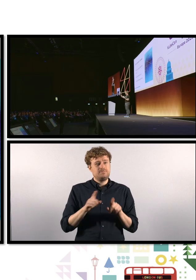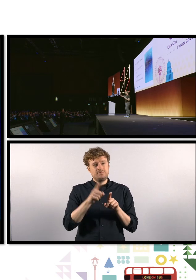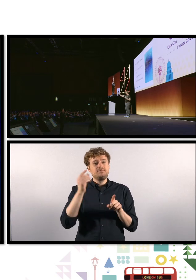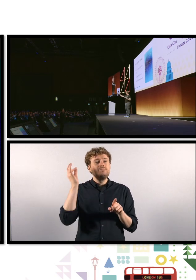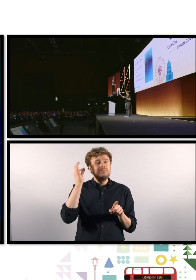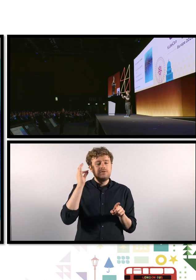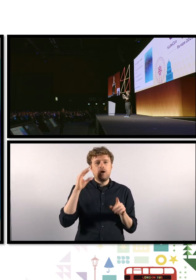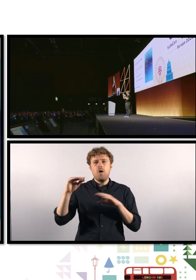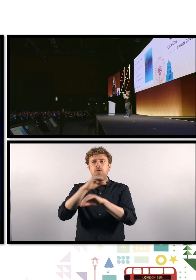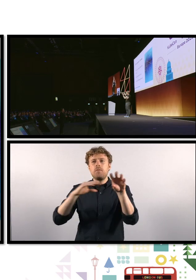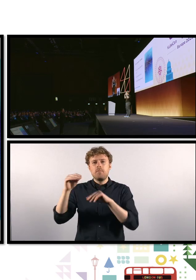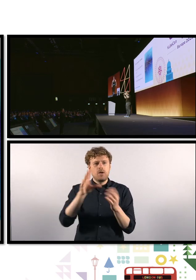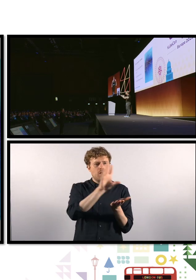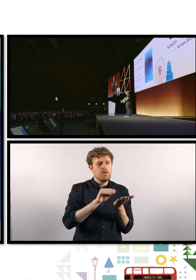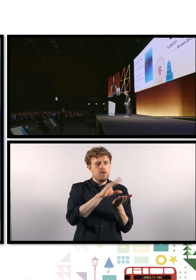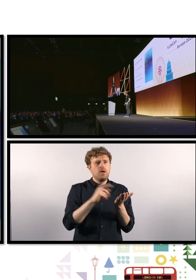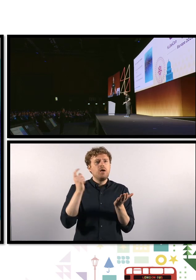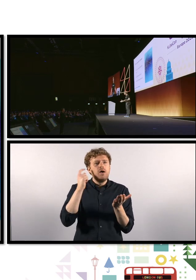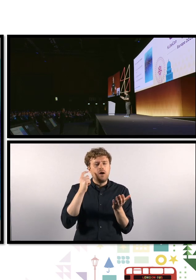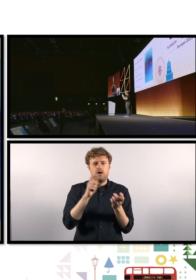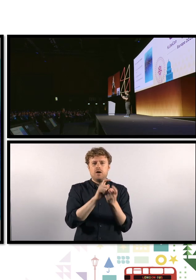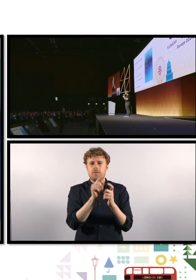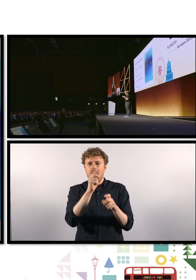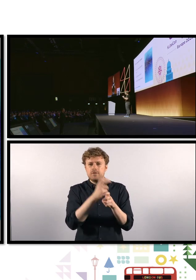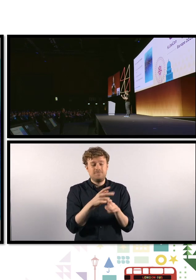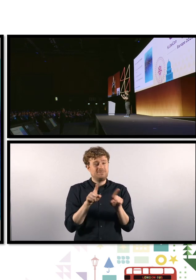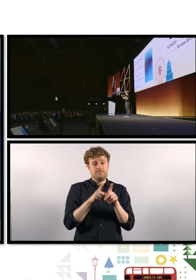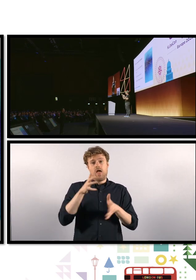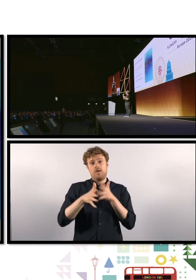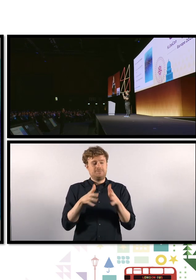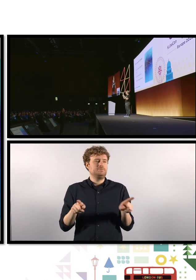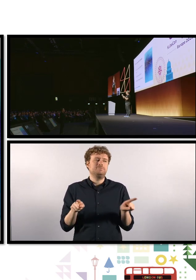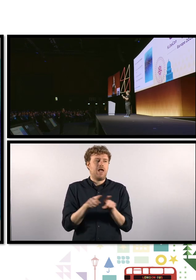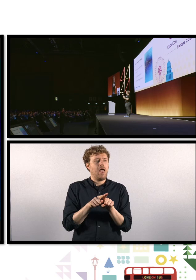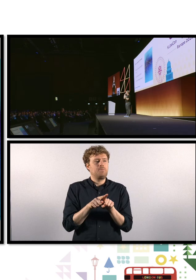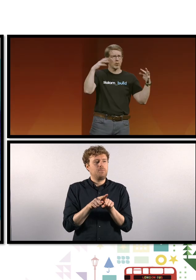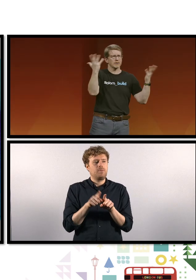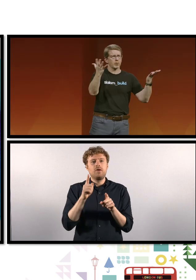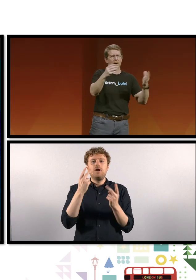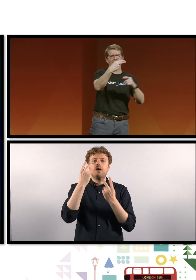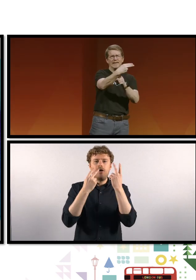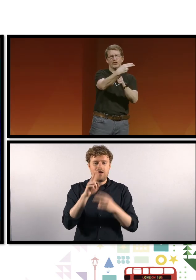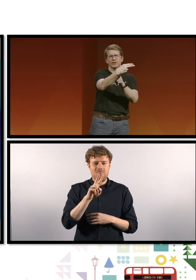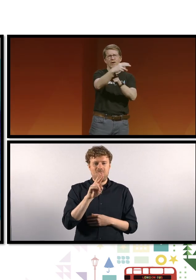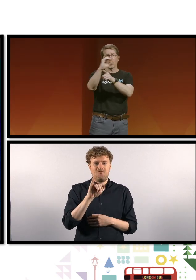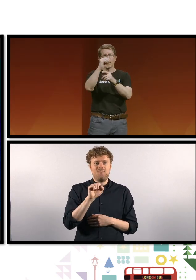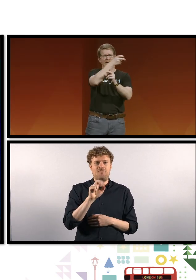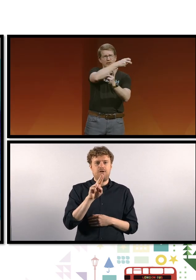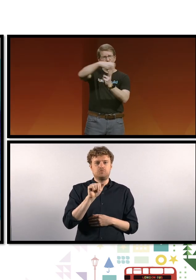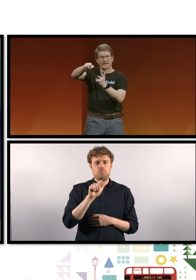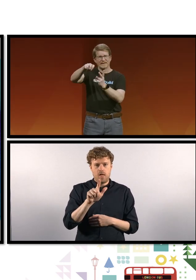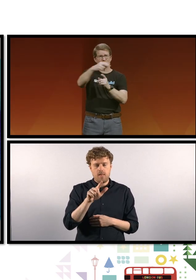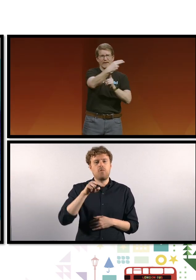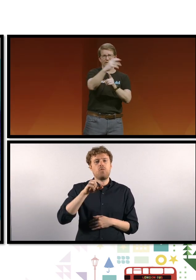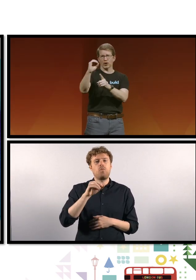I'm spelling the word how, H-O-W, there's a lot of noise already. It's just 3 letters, but there's a lot of noise.